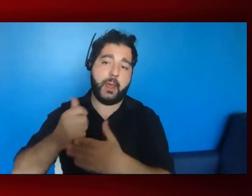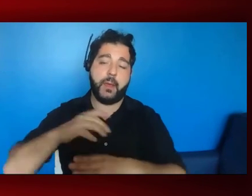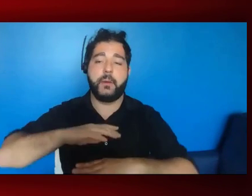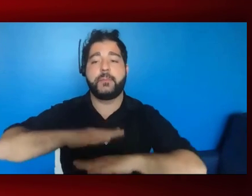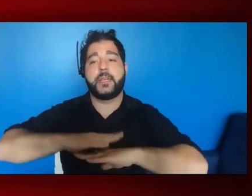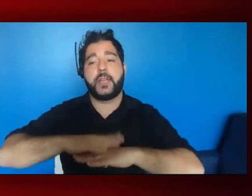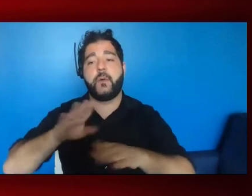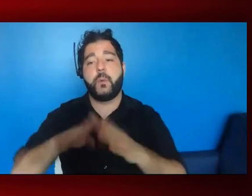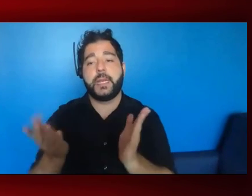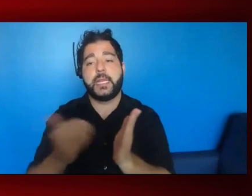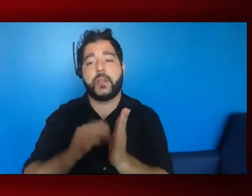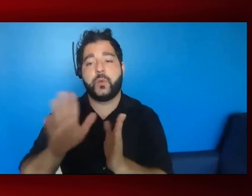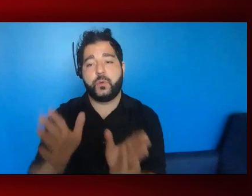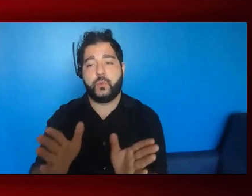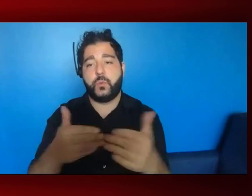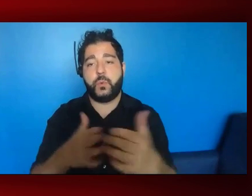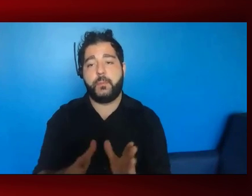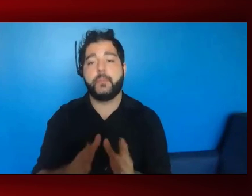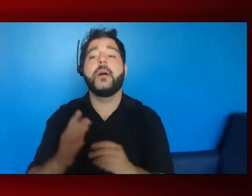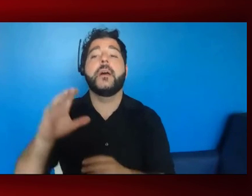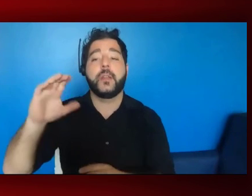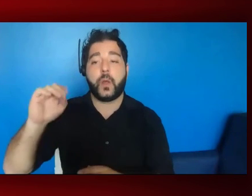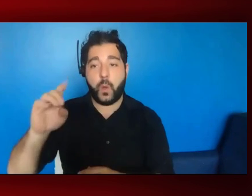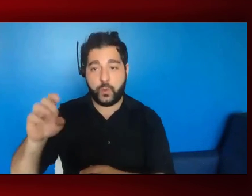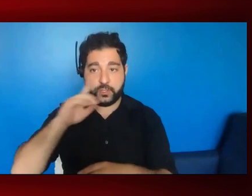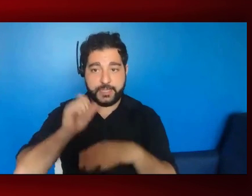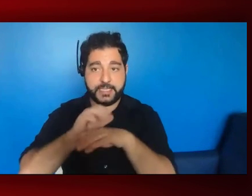room. The codes should go to